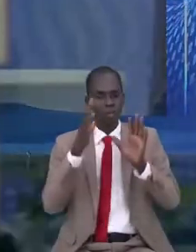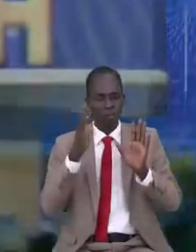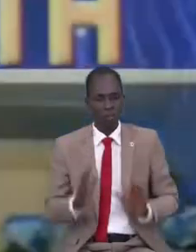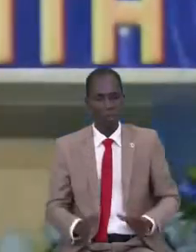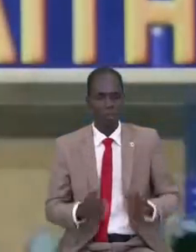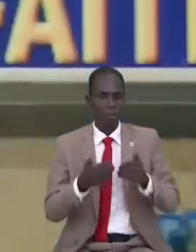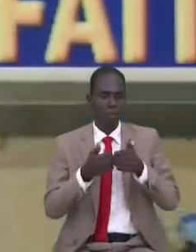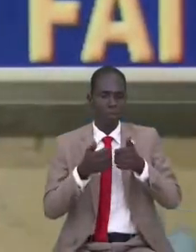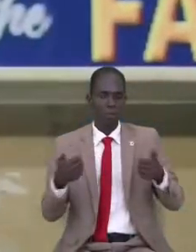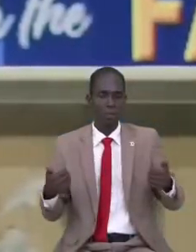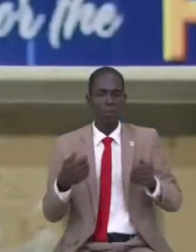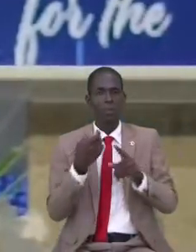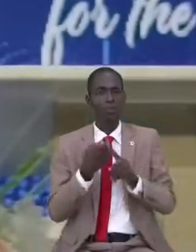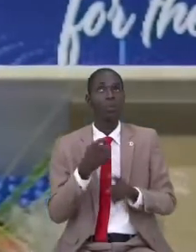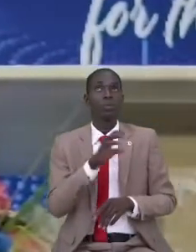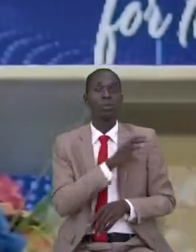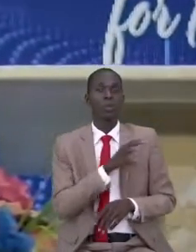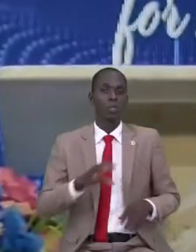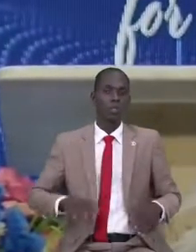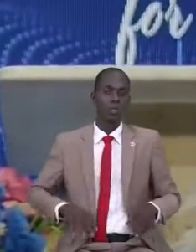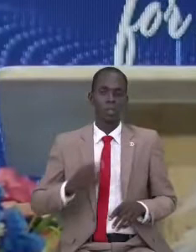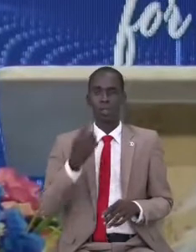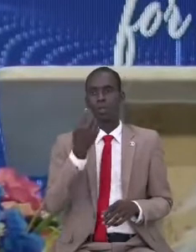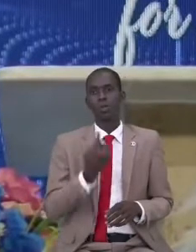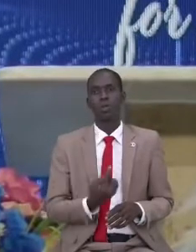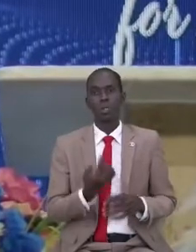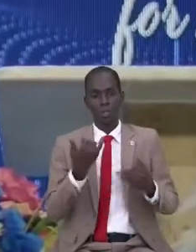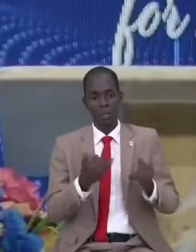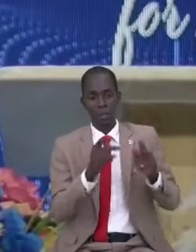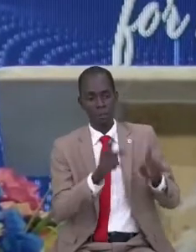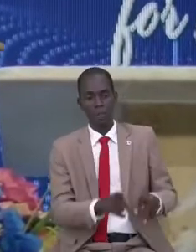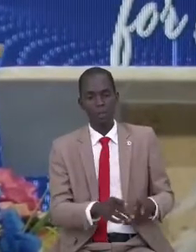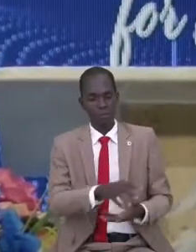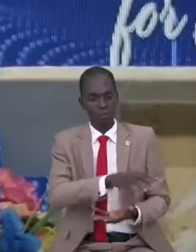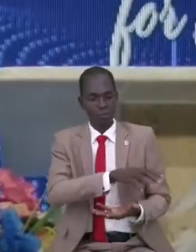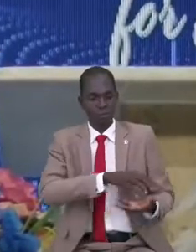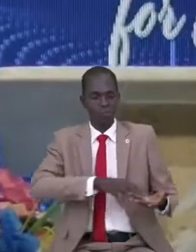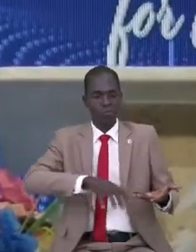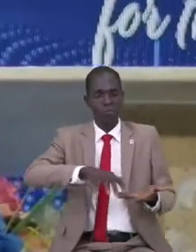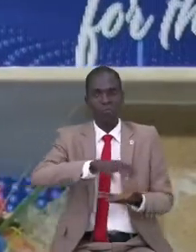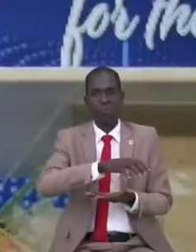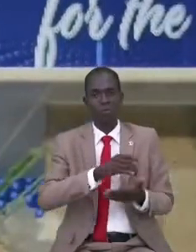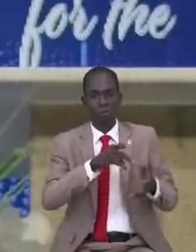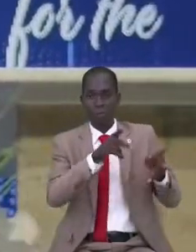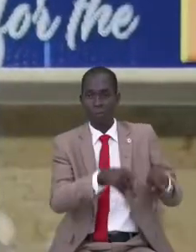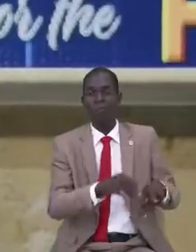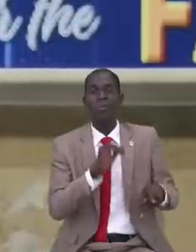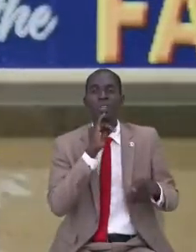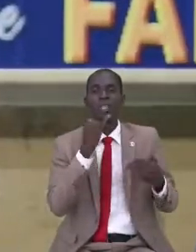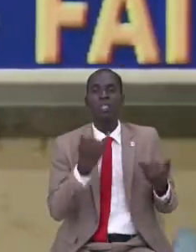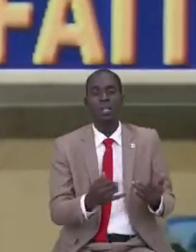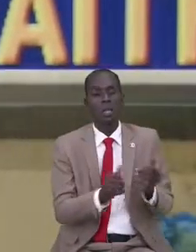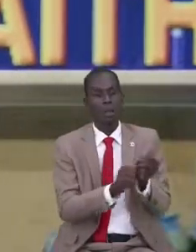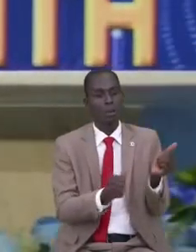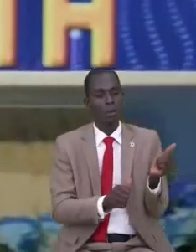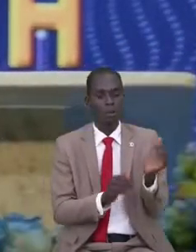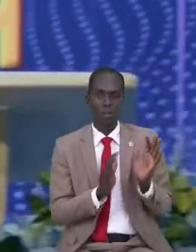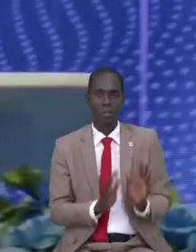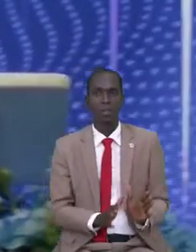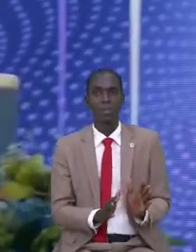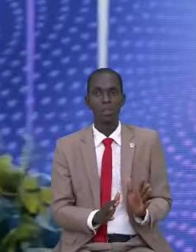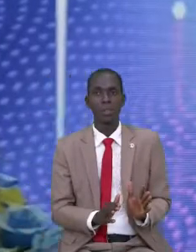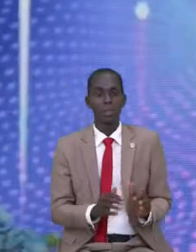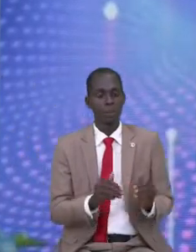from Christ, is now muddled up. He is a backslider